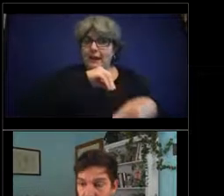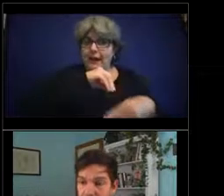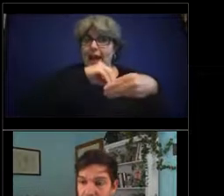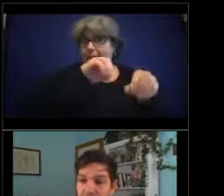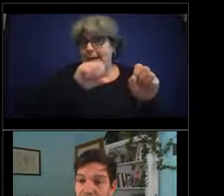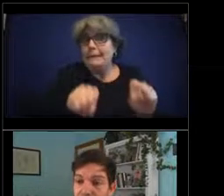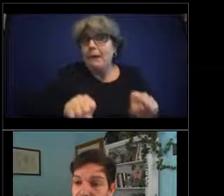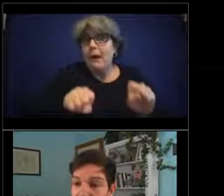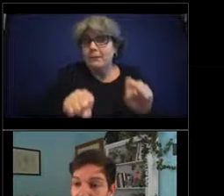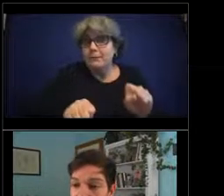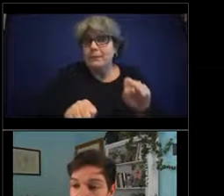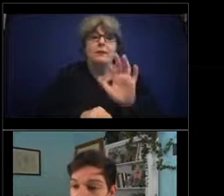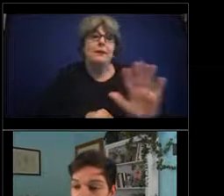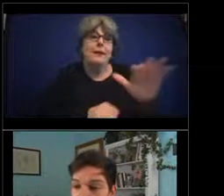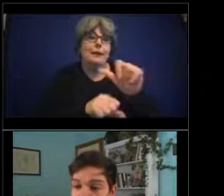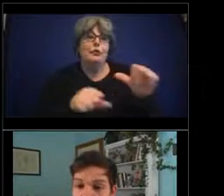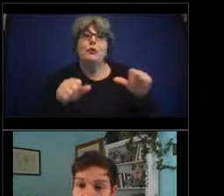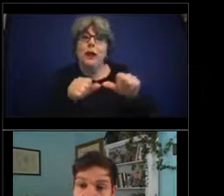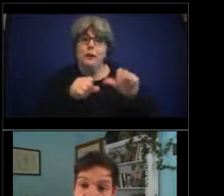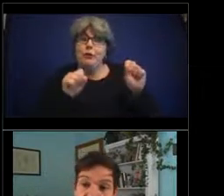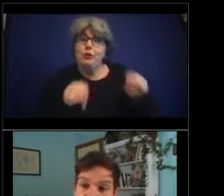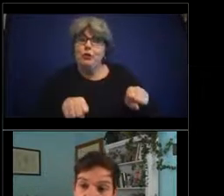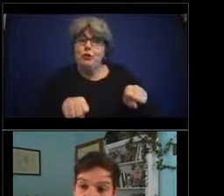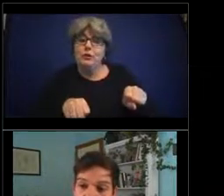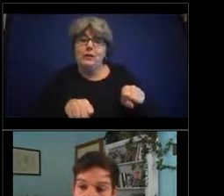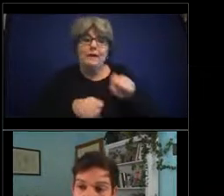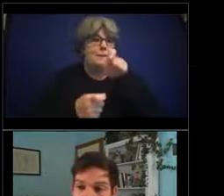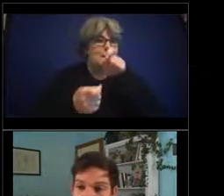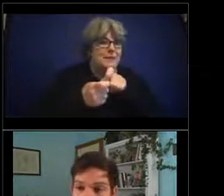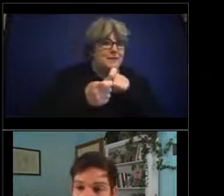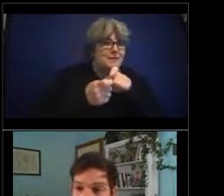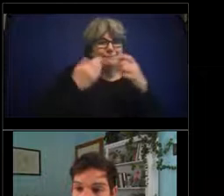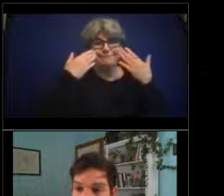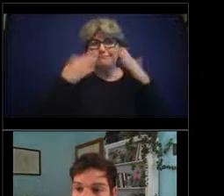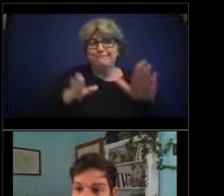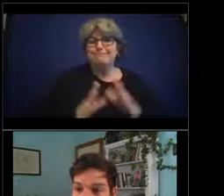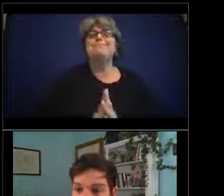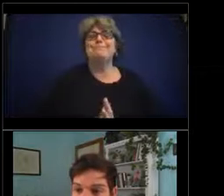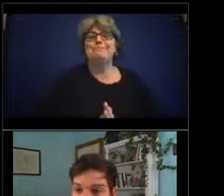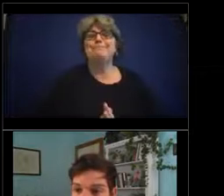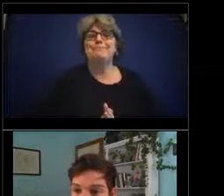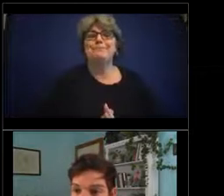if that's a problem in your area, but I don't know specifically if that is true.